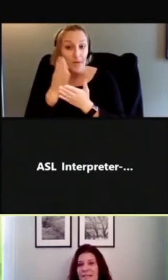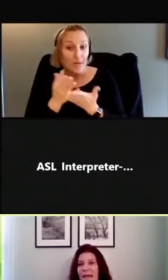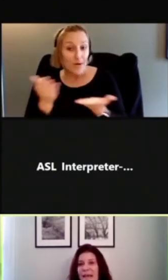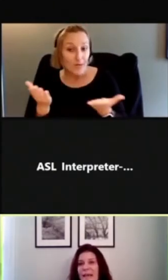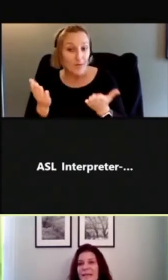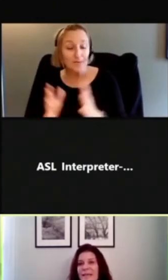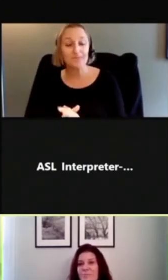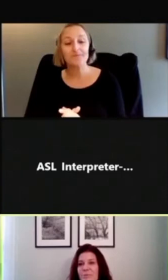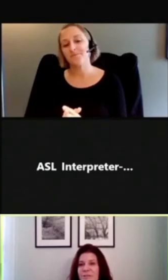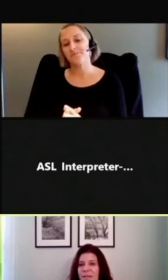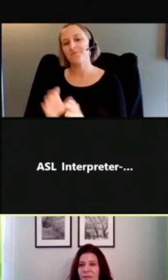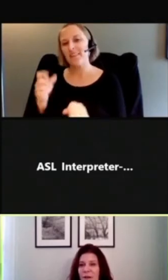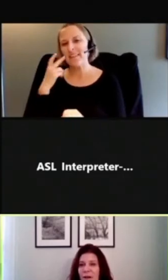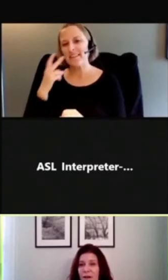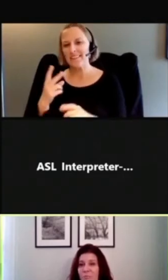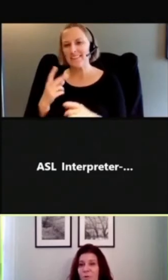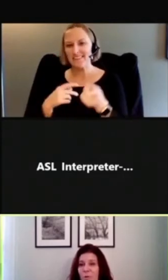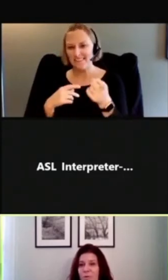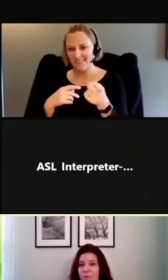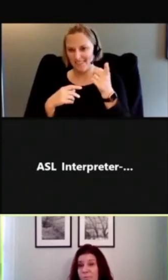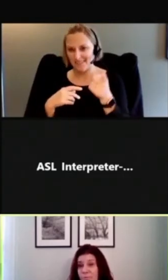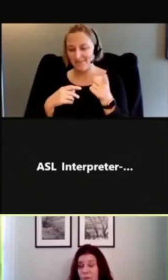these stats, 88%